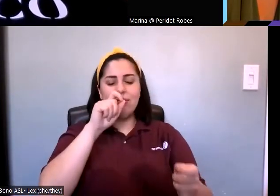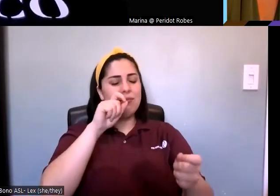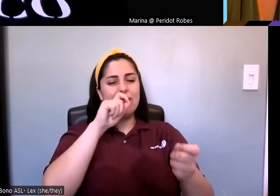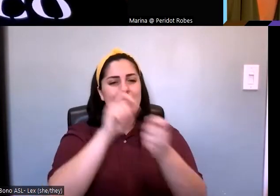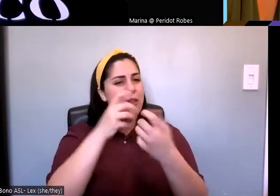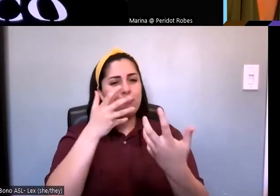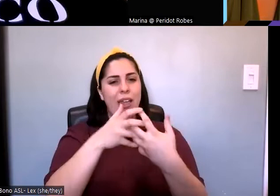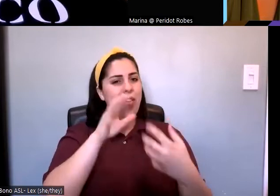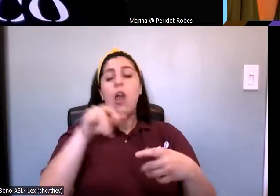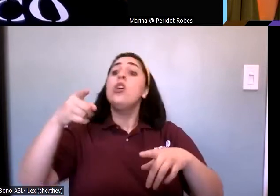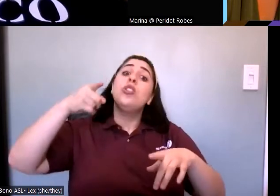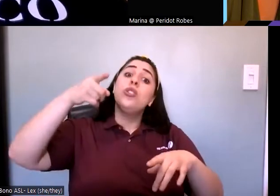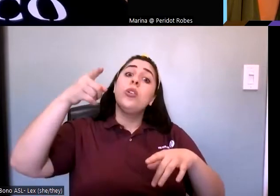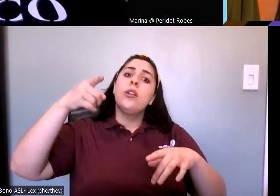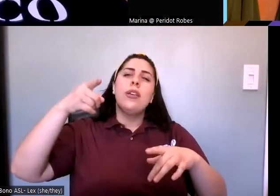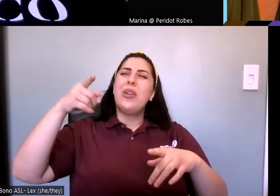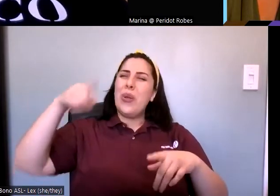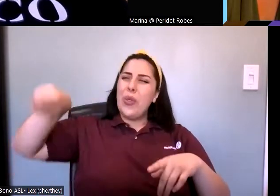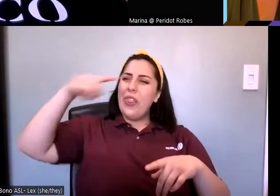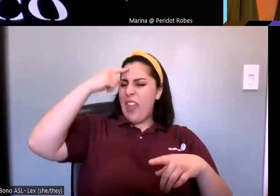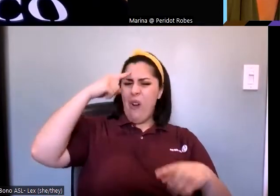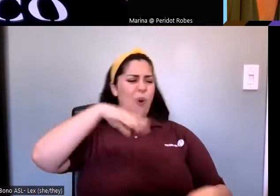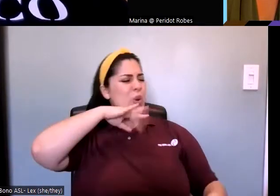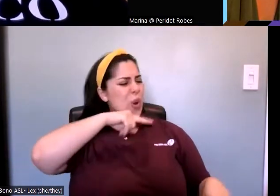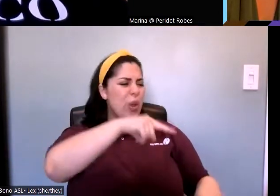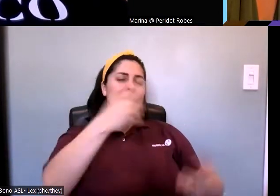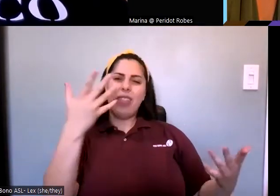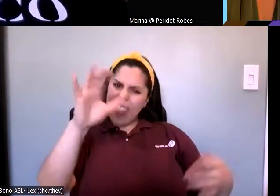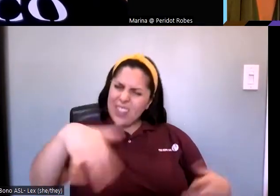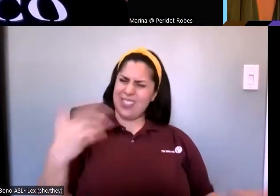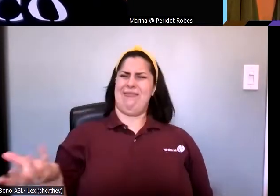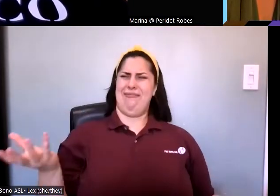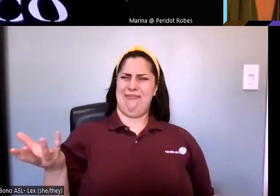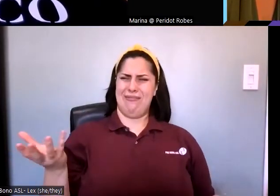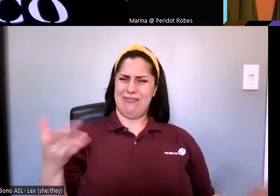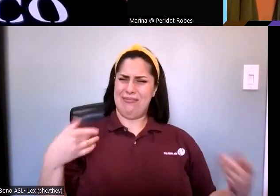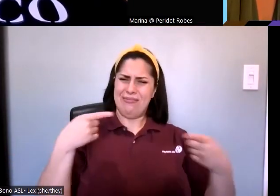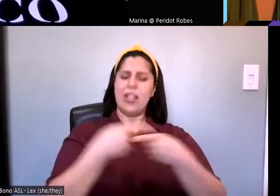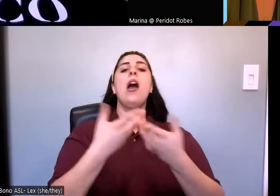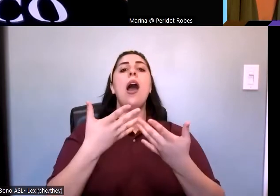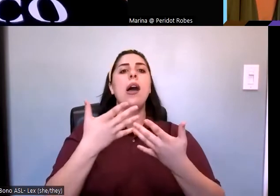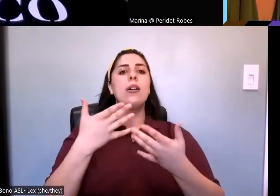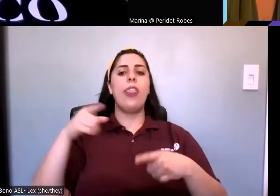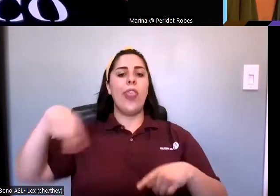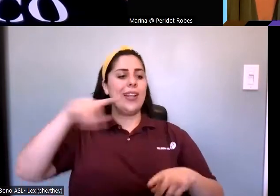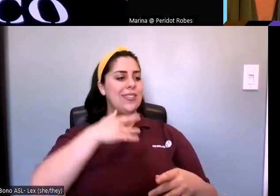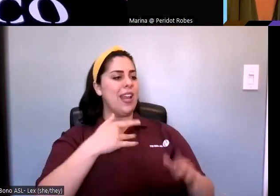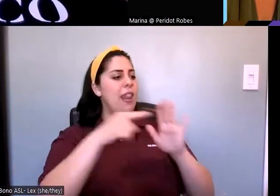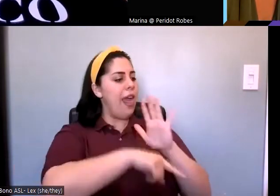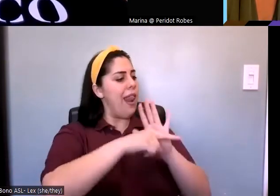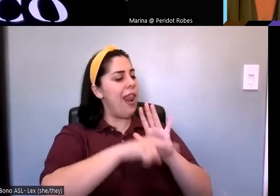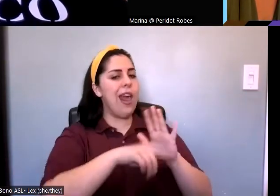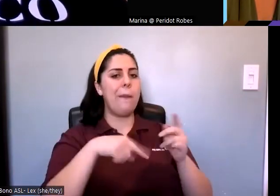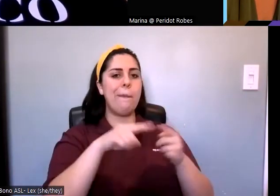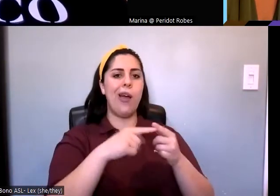it very flimsy. Talk about sloppy, you know? It's just any kind of scrutiny on this whatsoever, and it